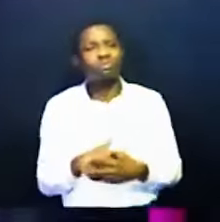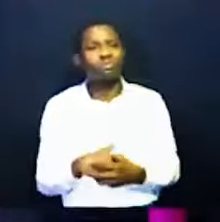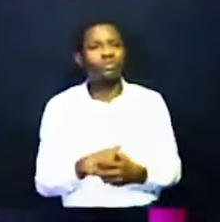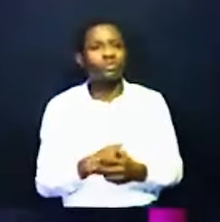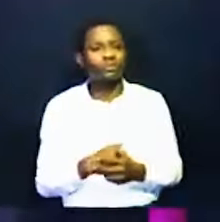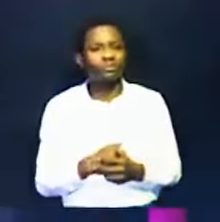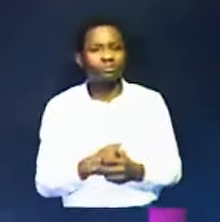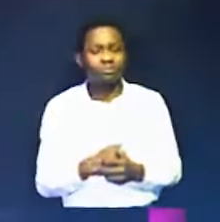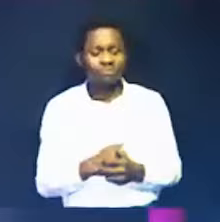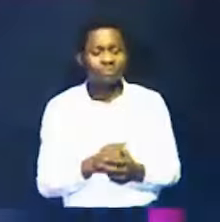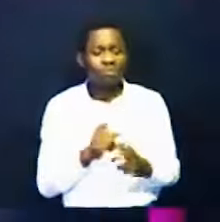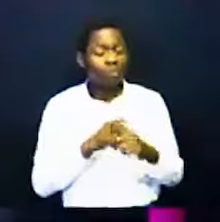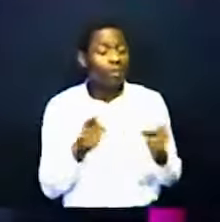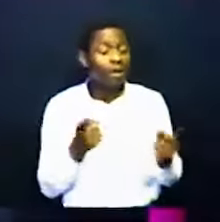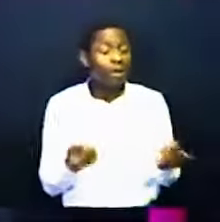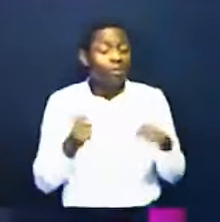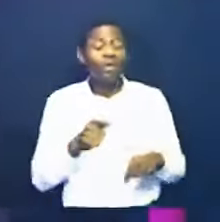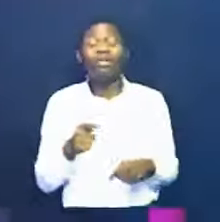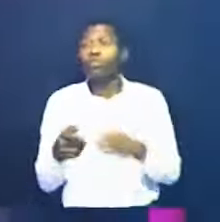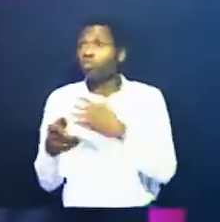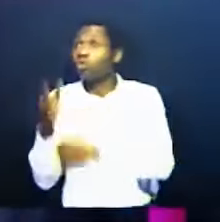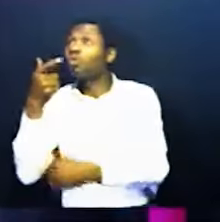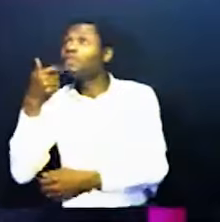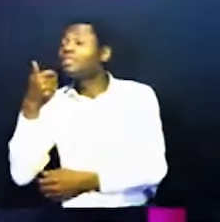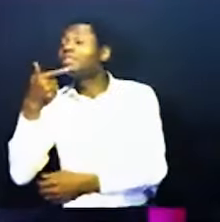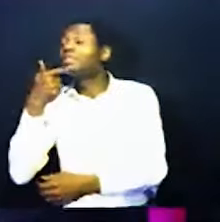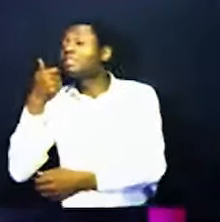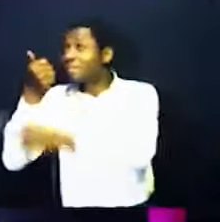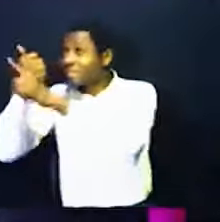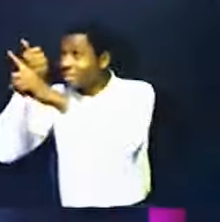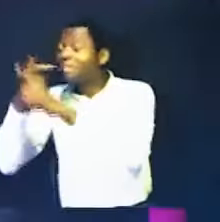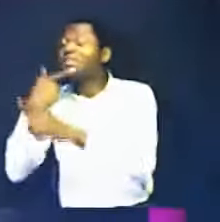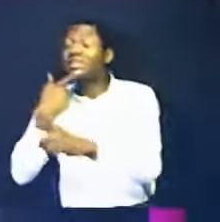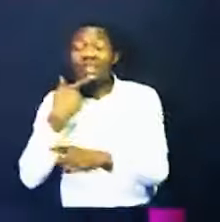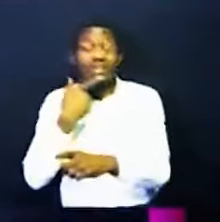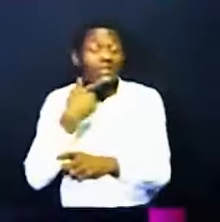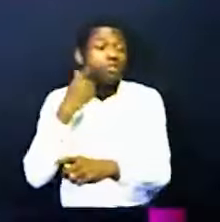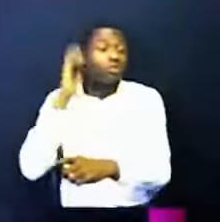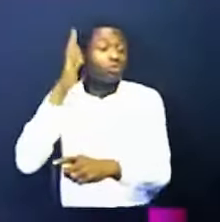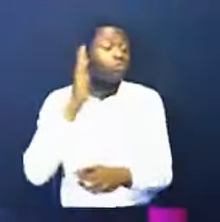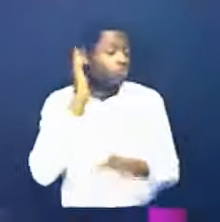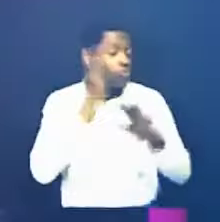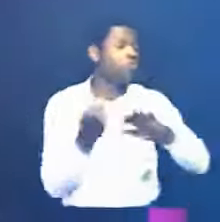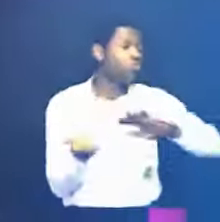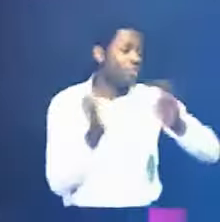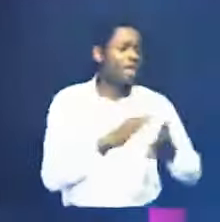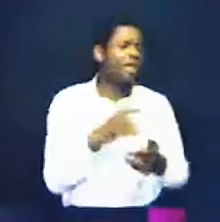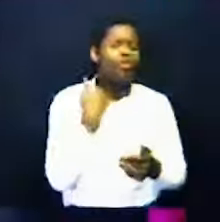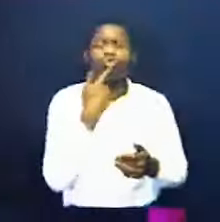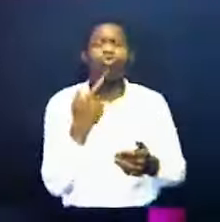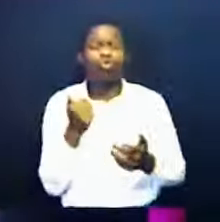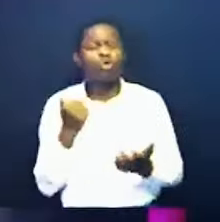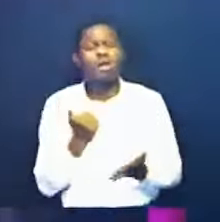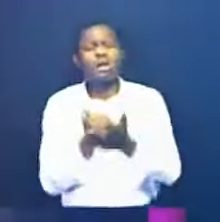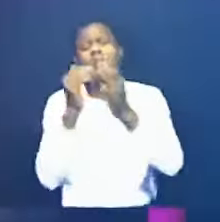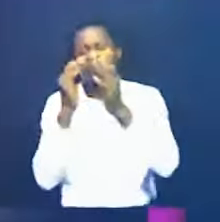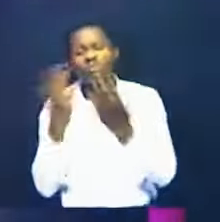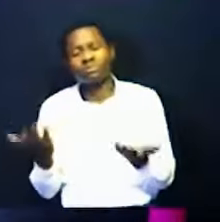Now, when God himself says you die, then who will intervene?